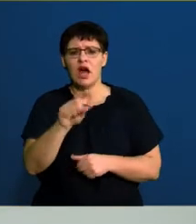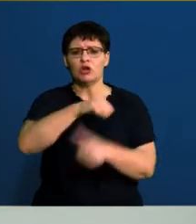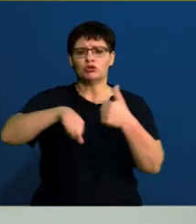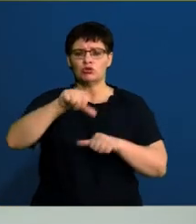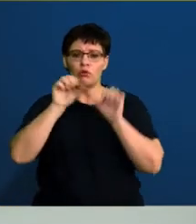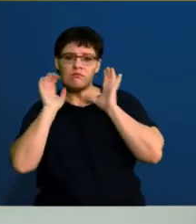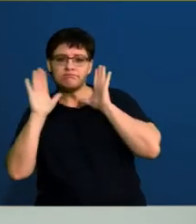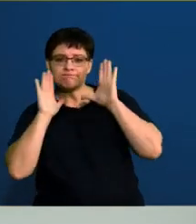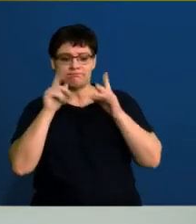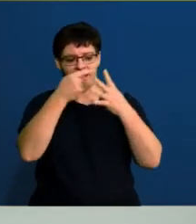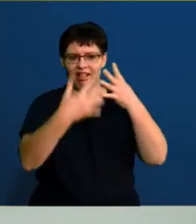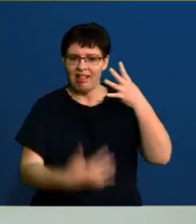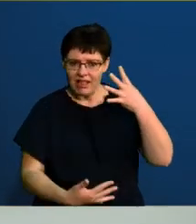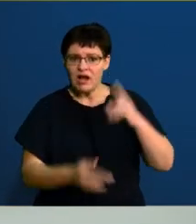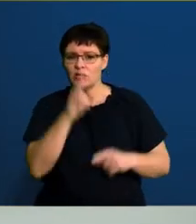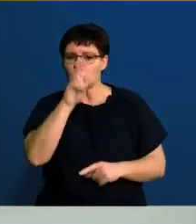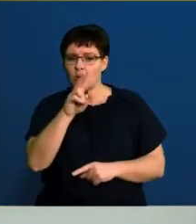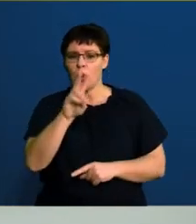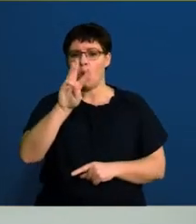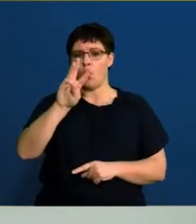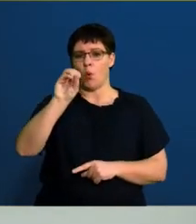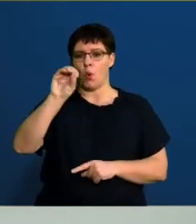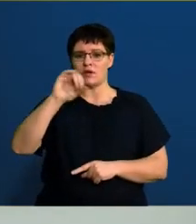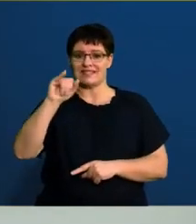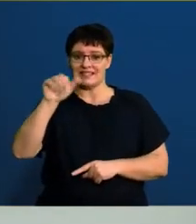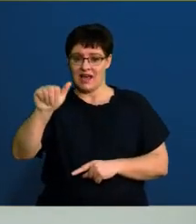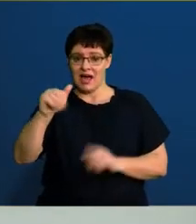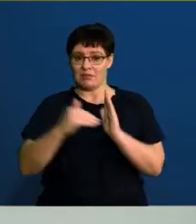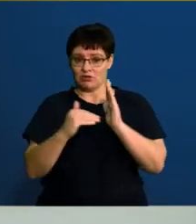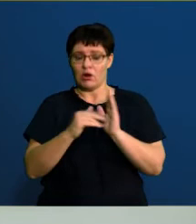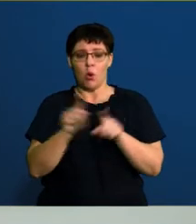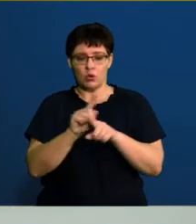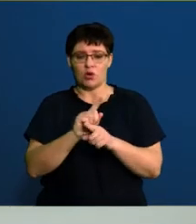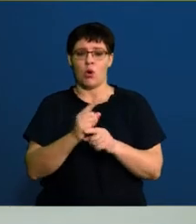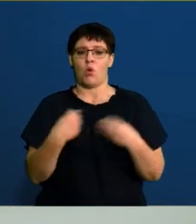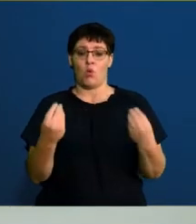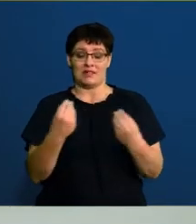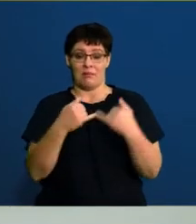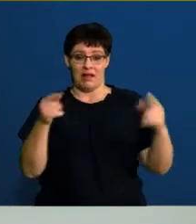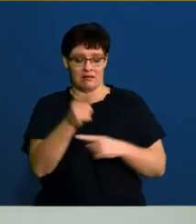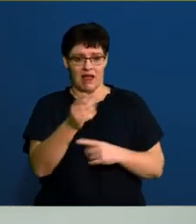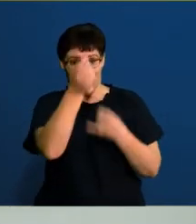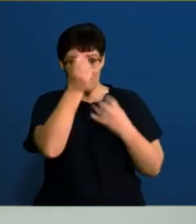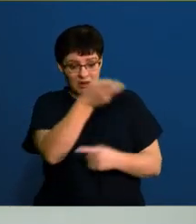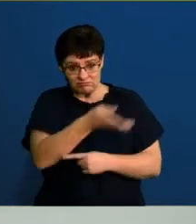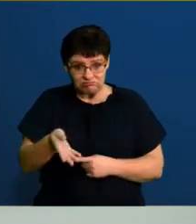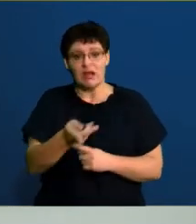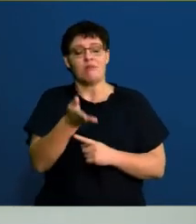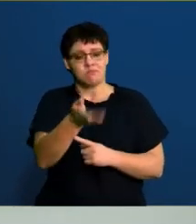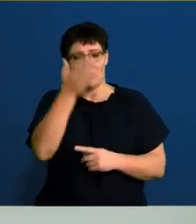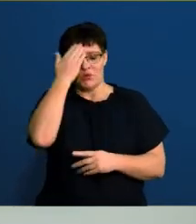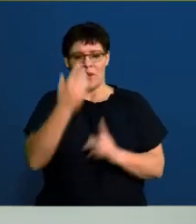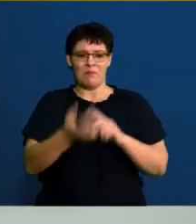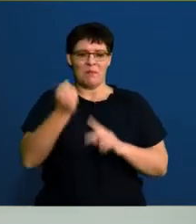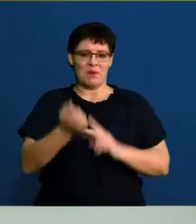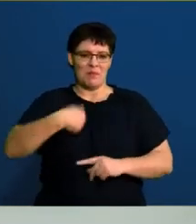media pages, search for Matrix, as well as on our WhatsApp line. I'll leave all the details for you so you know where to get us.